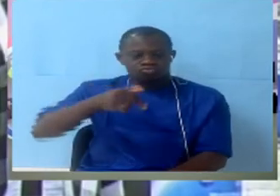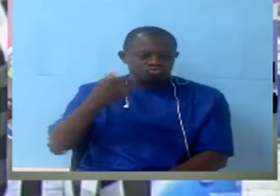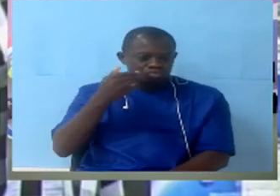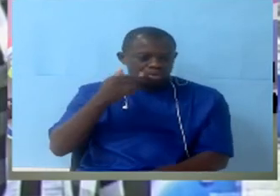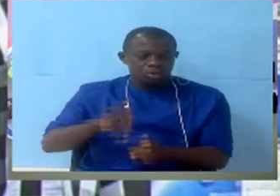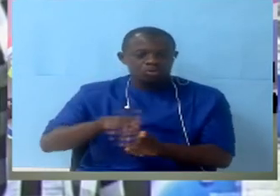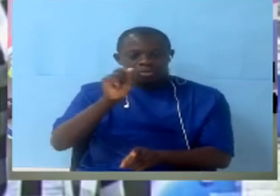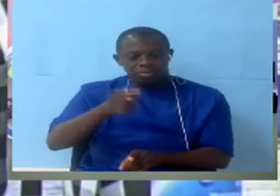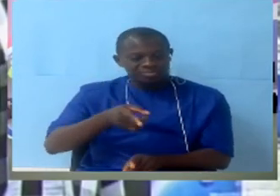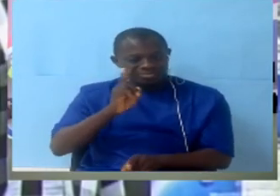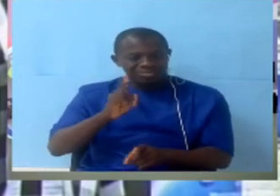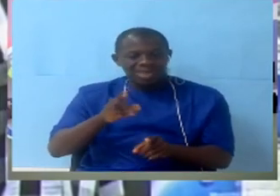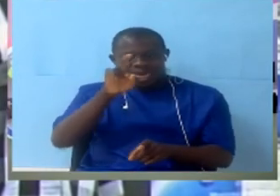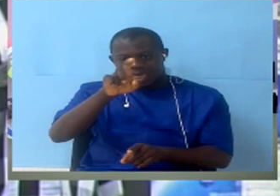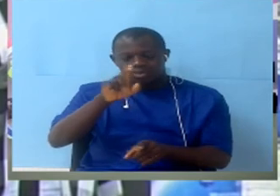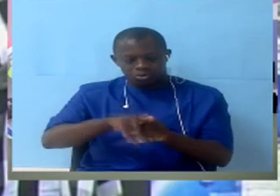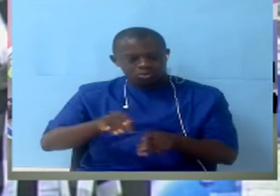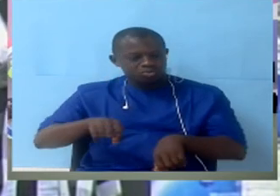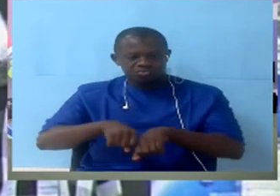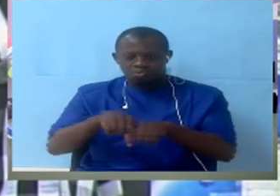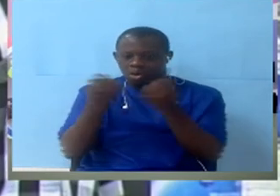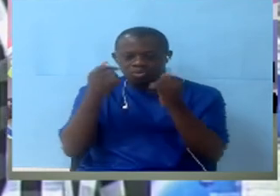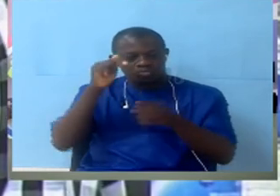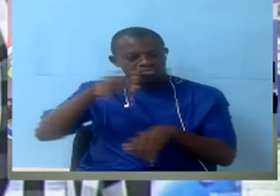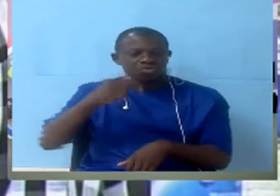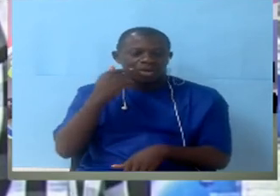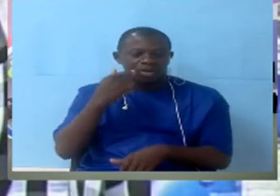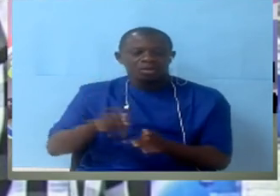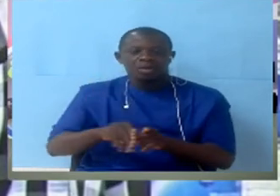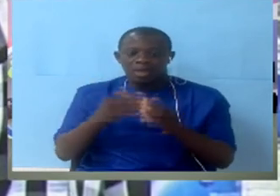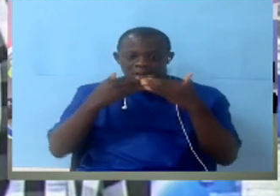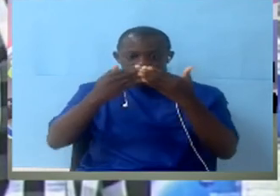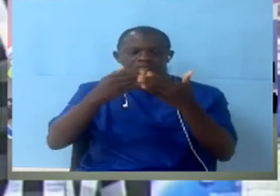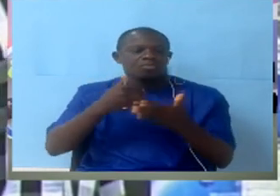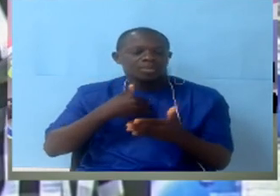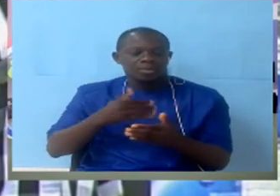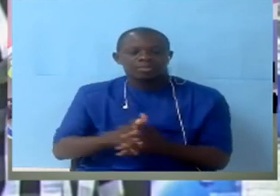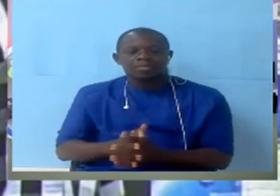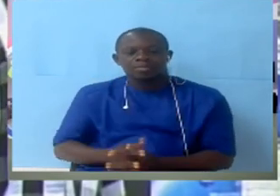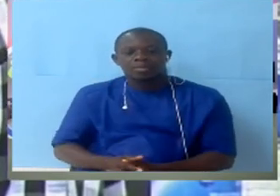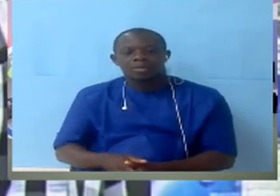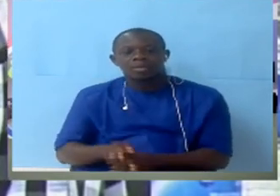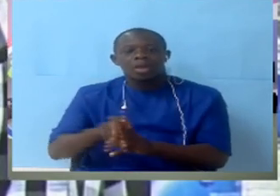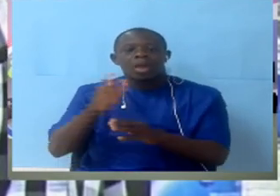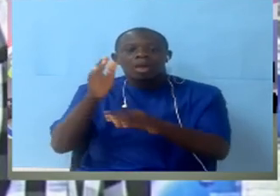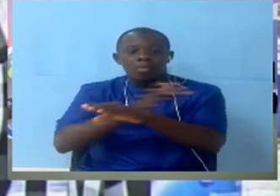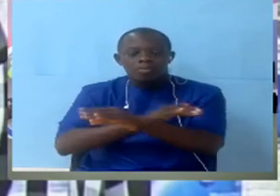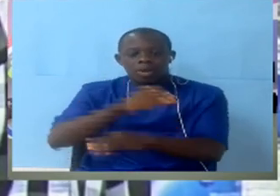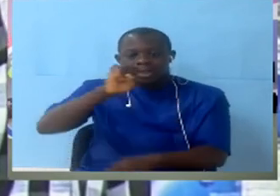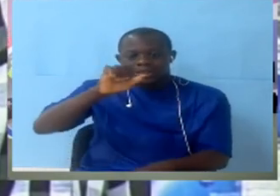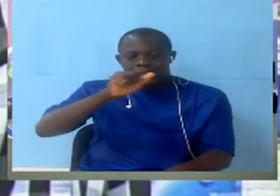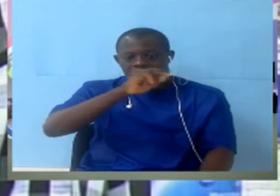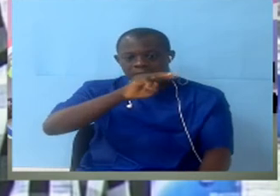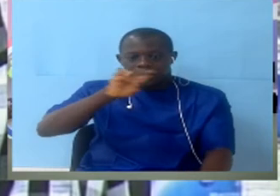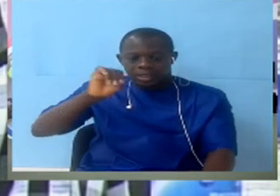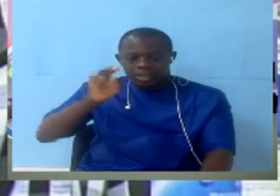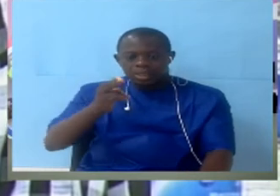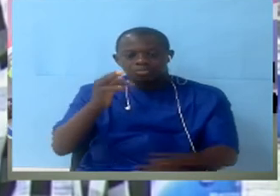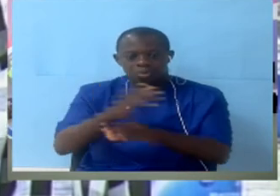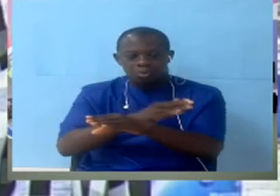cross your balls today. I will for you. That's what he told me. So Sane be nkon ro time. Sane was inside. So kapunji